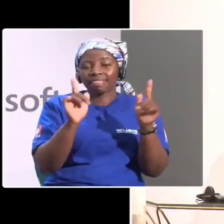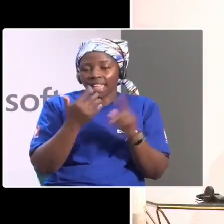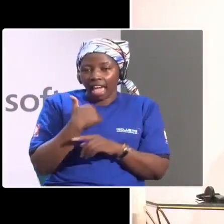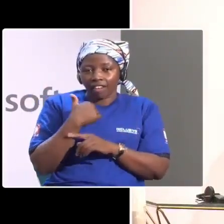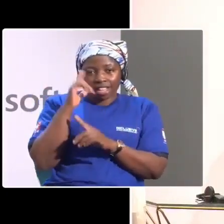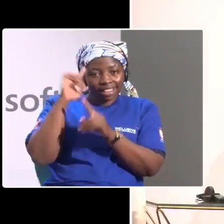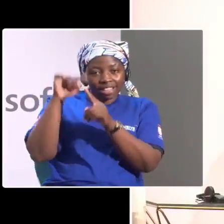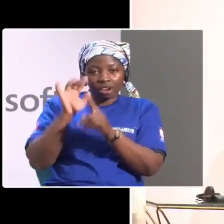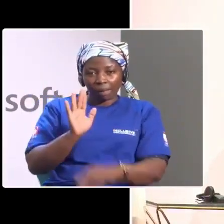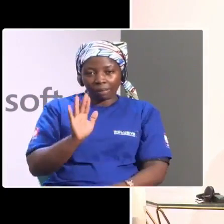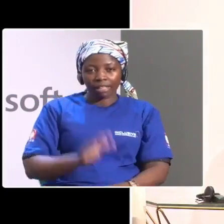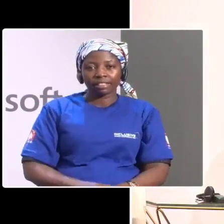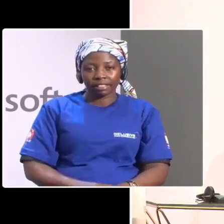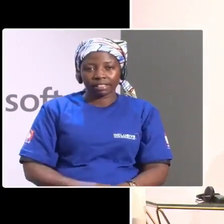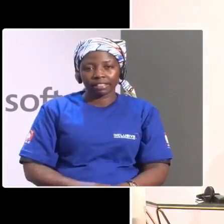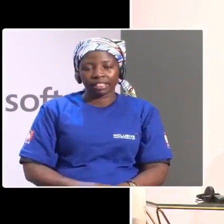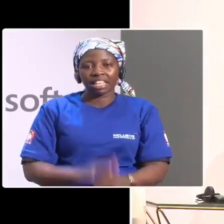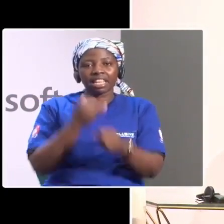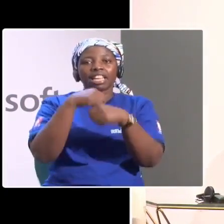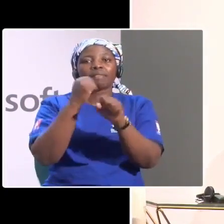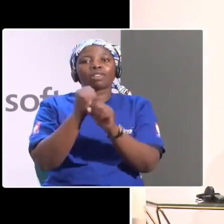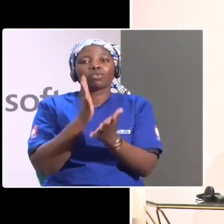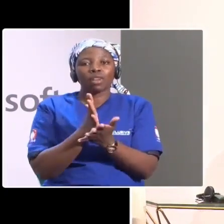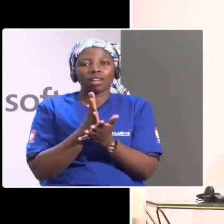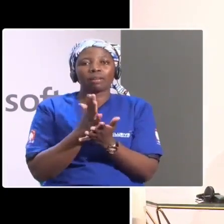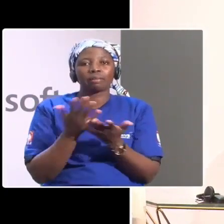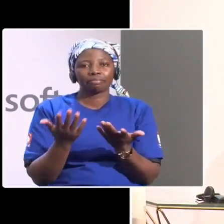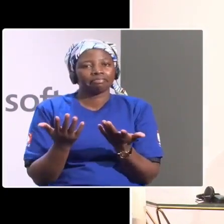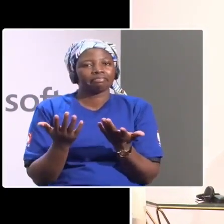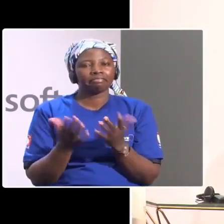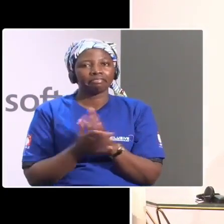purpose, in ensuring that